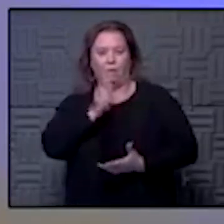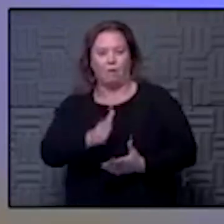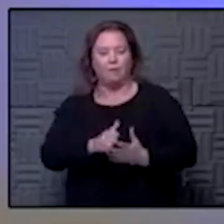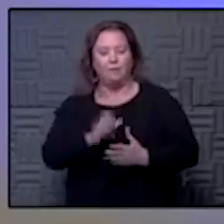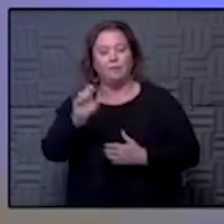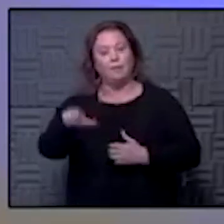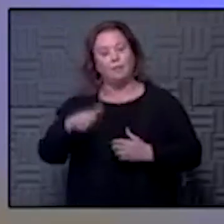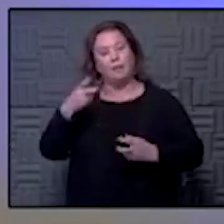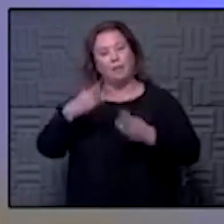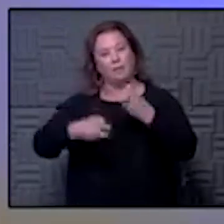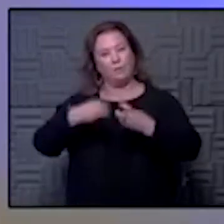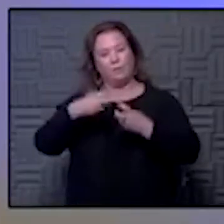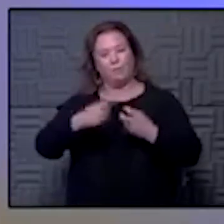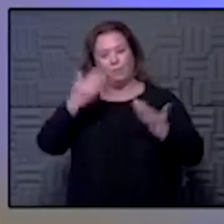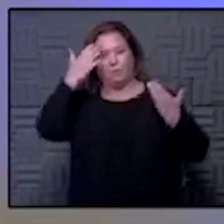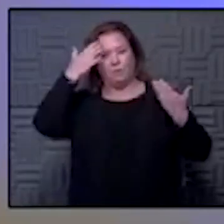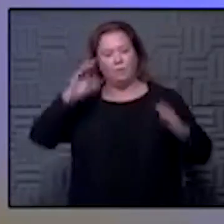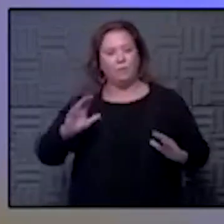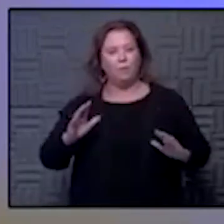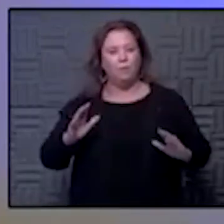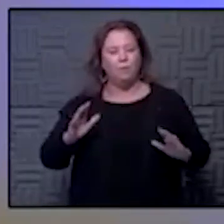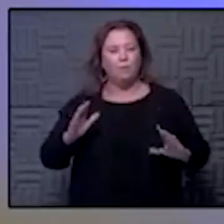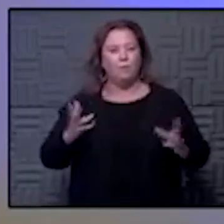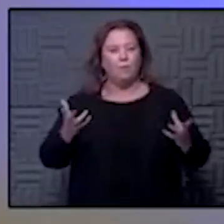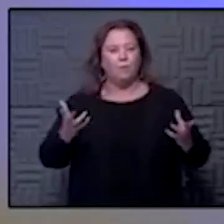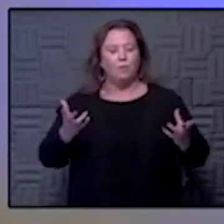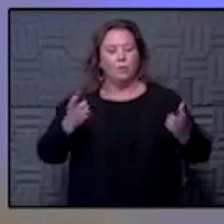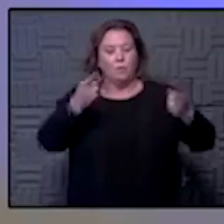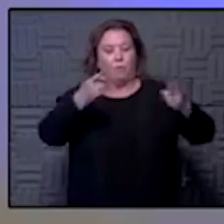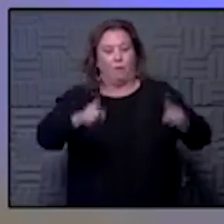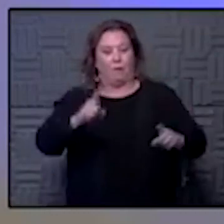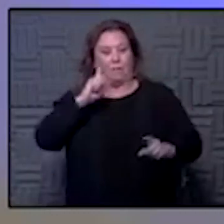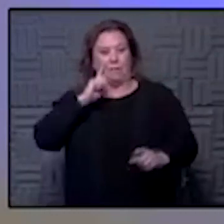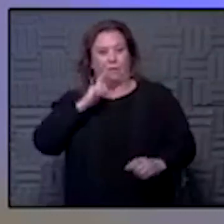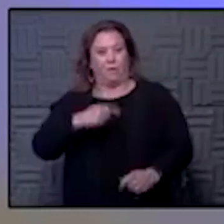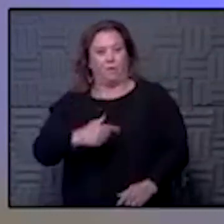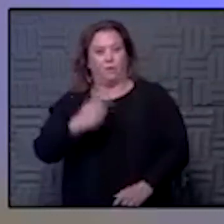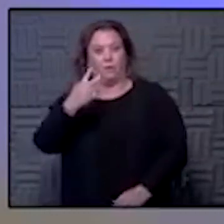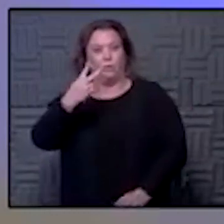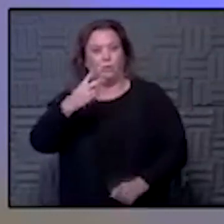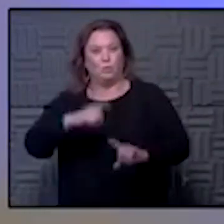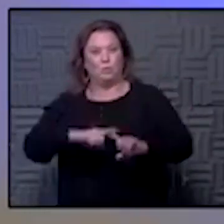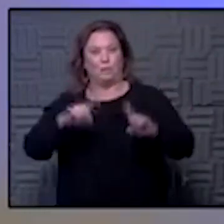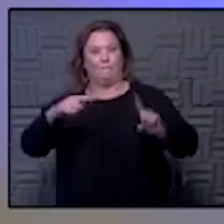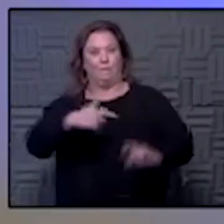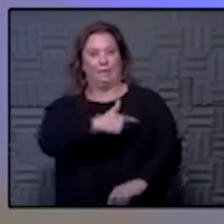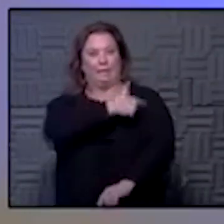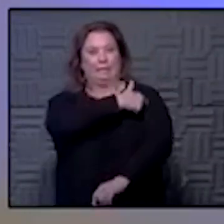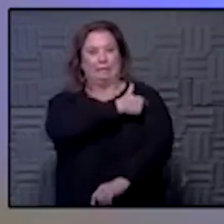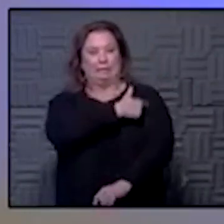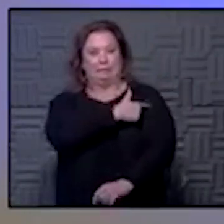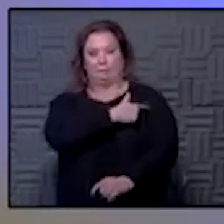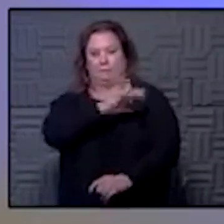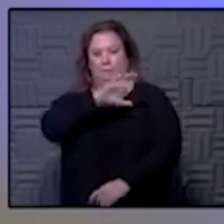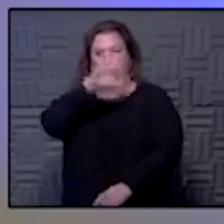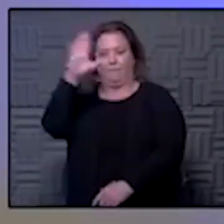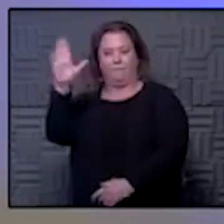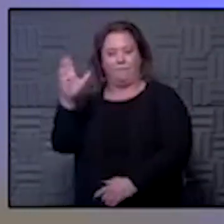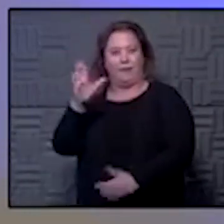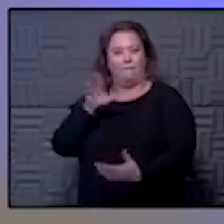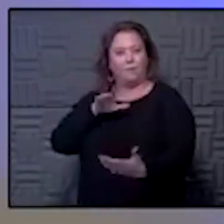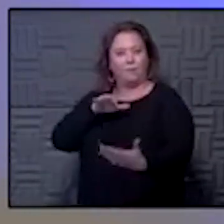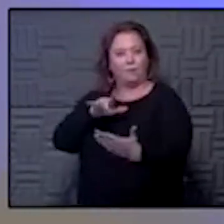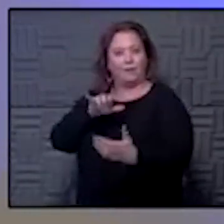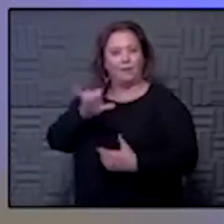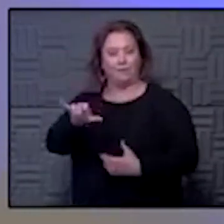other problem is that we don't know what happens if you take two different vaccines. That's never been studied. It